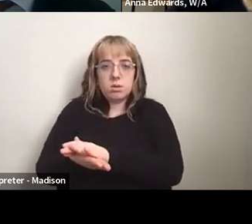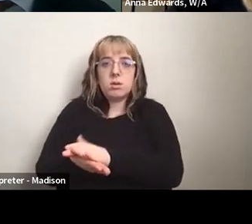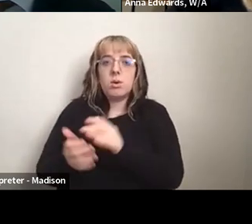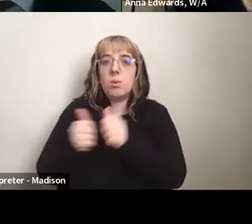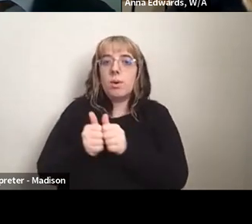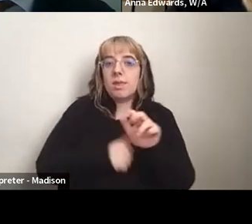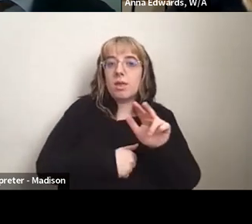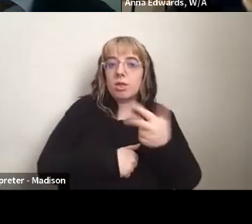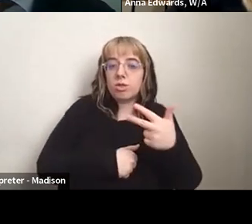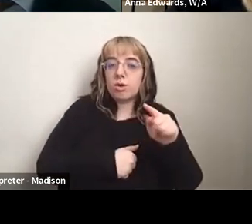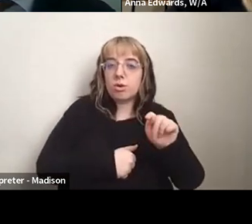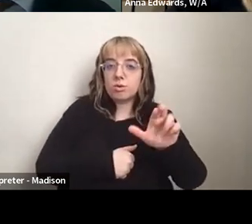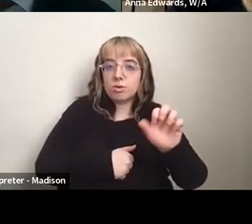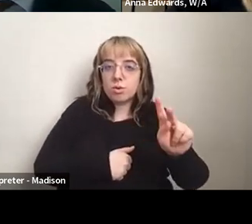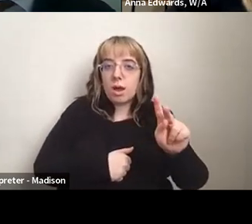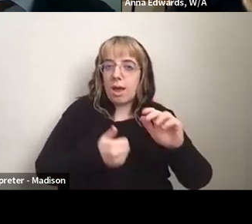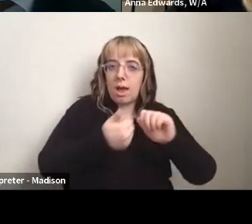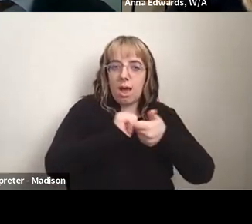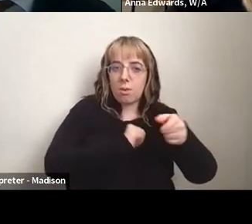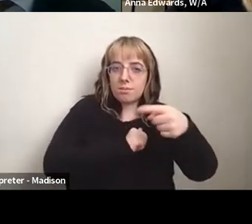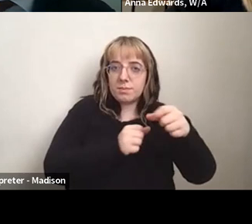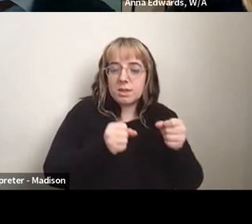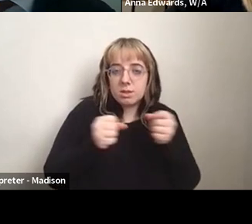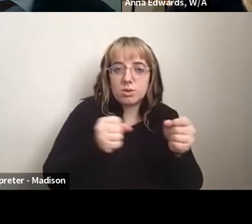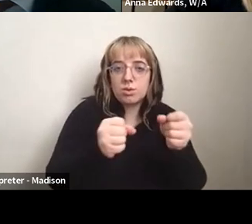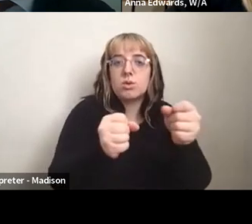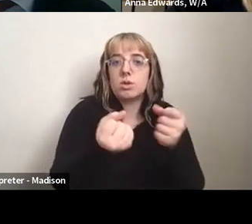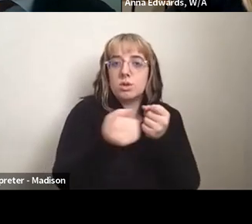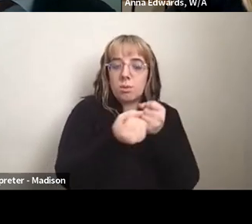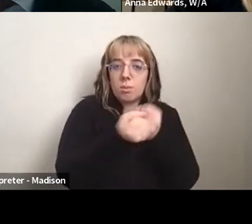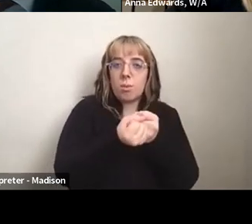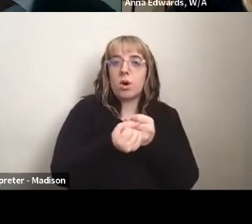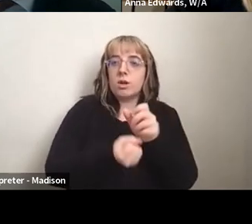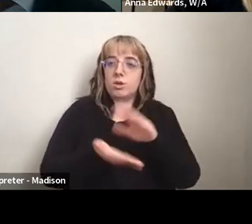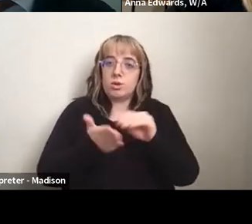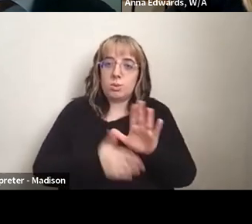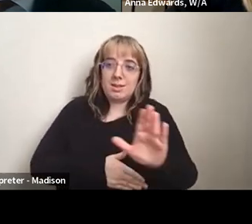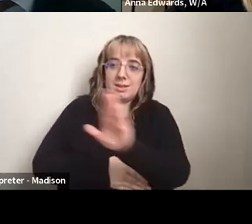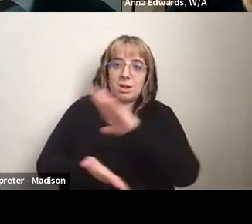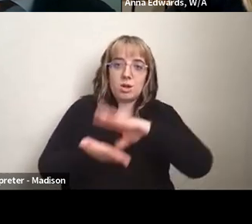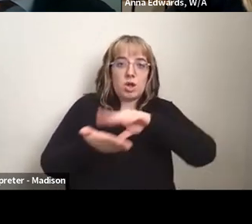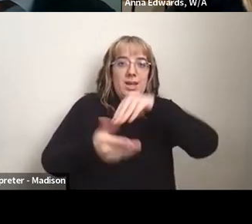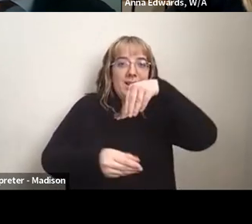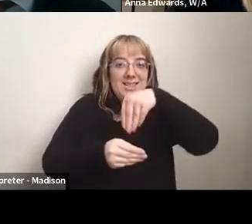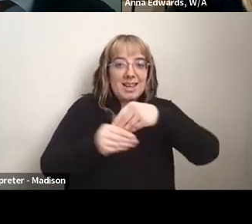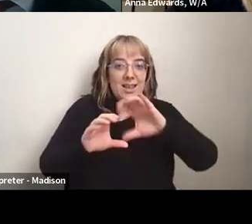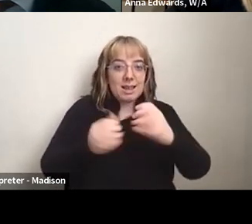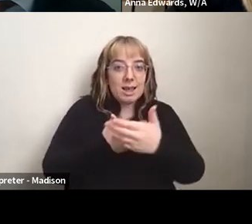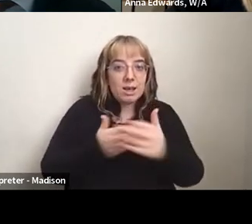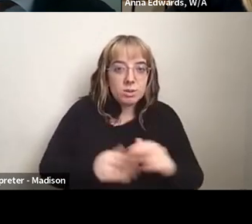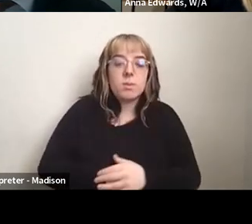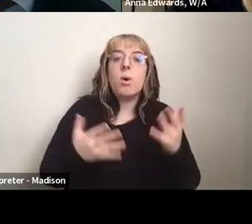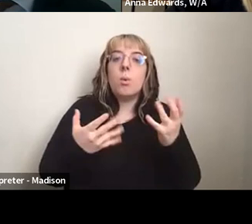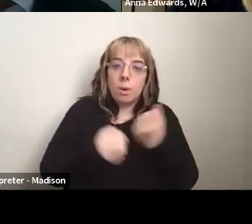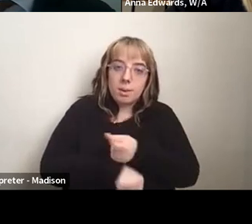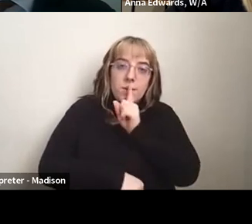3, where how might these strategies support students learning in the classroom? Again, because we want to make sure